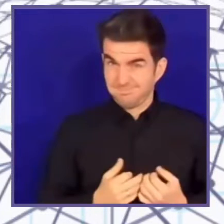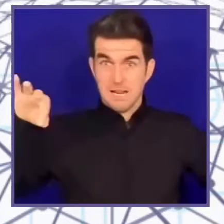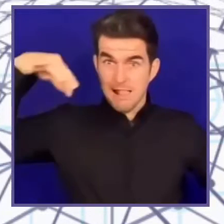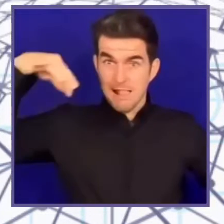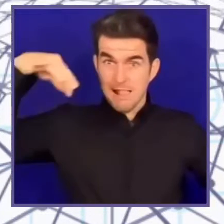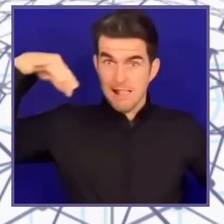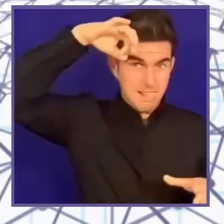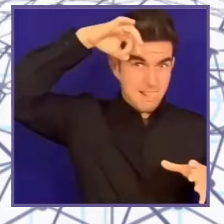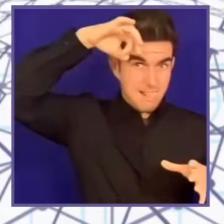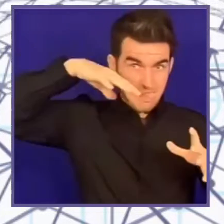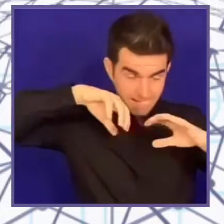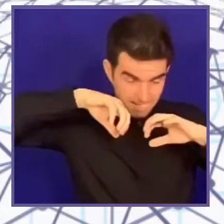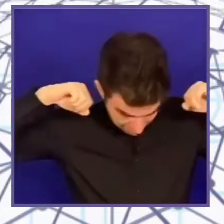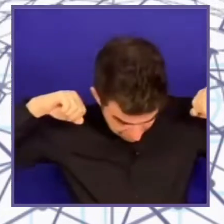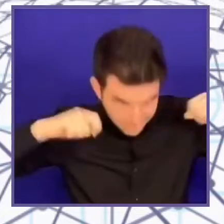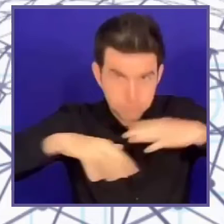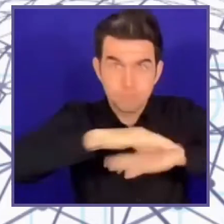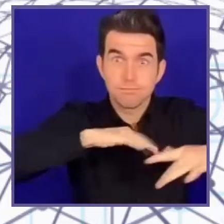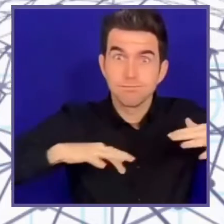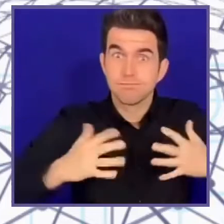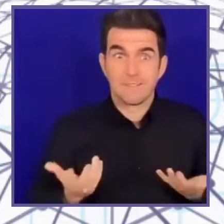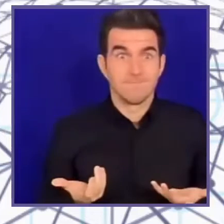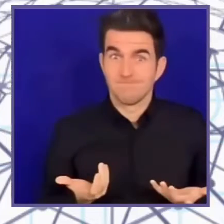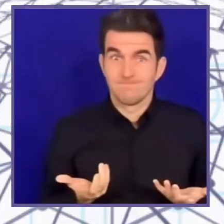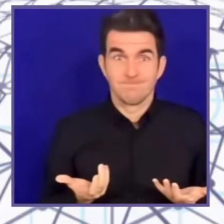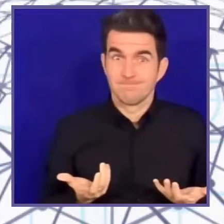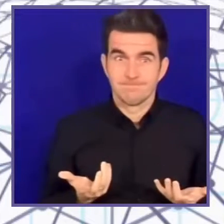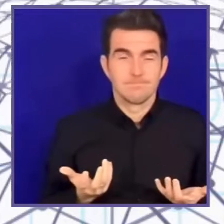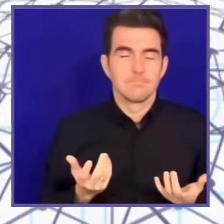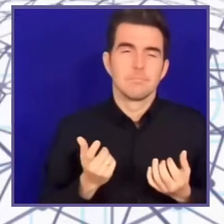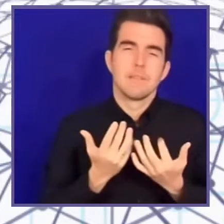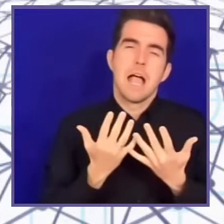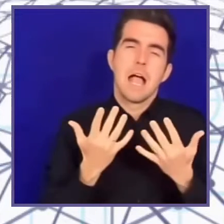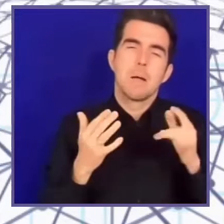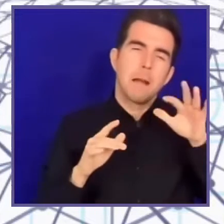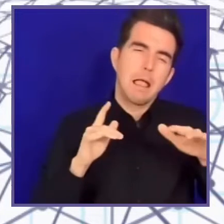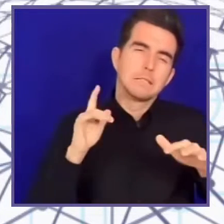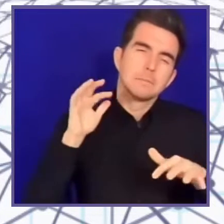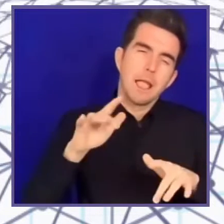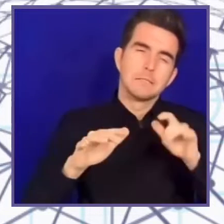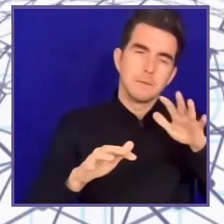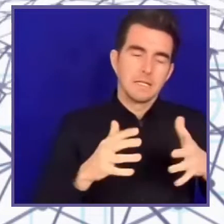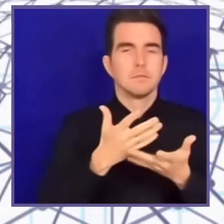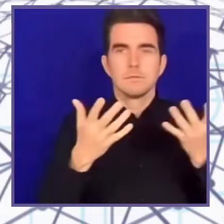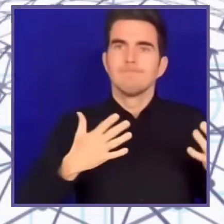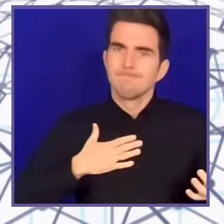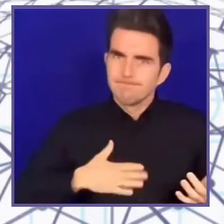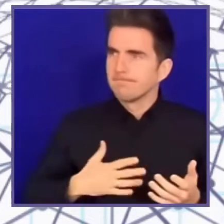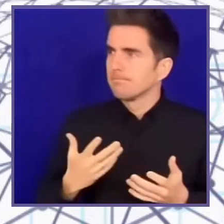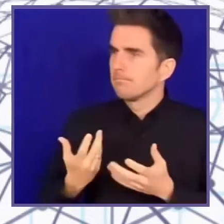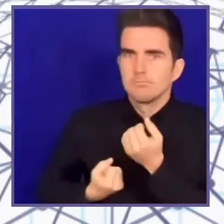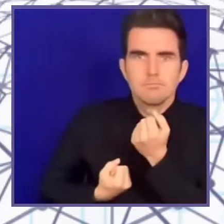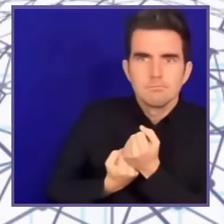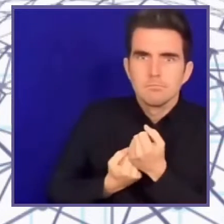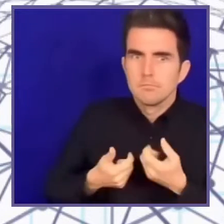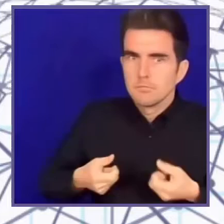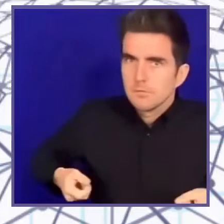more to ensure that every person who needs AT gets the device they